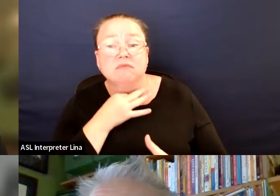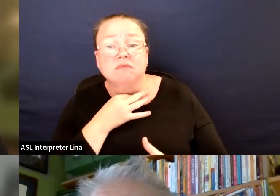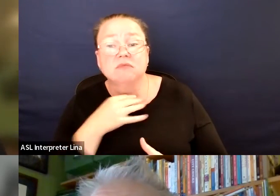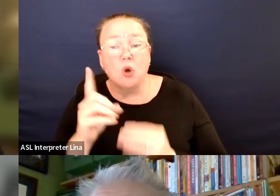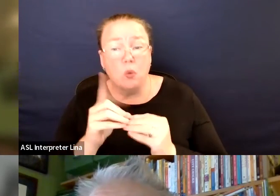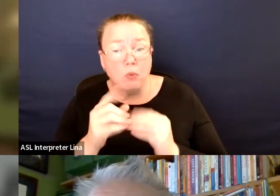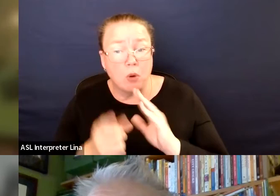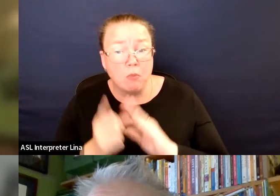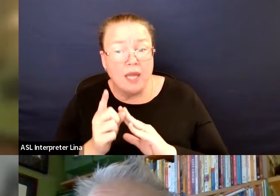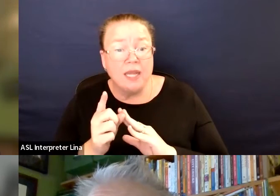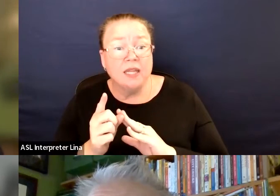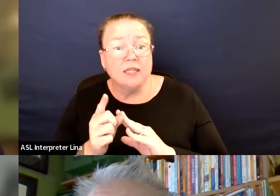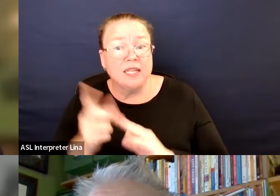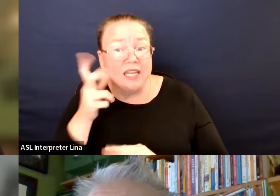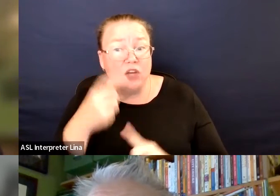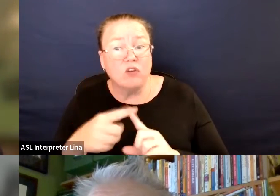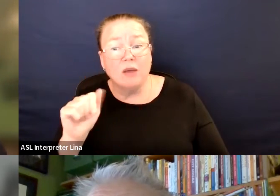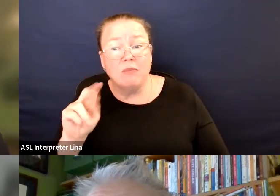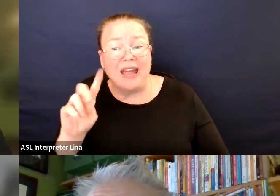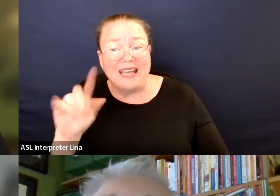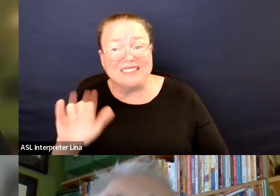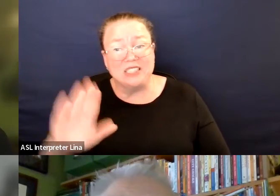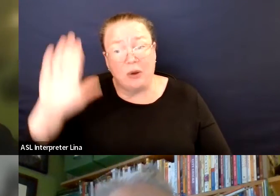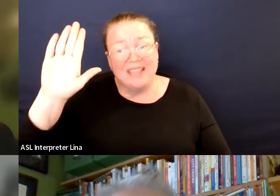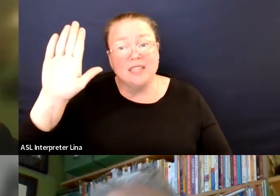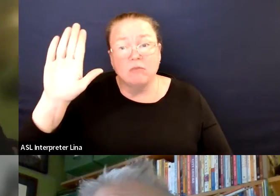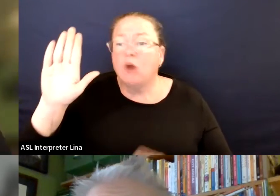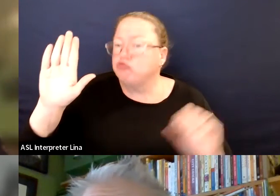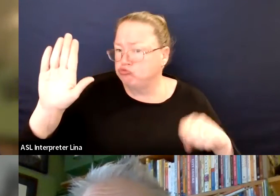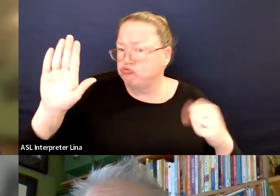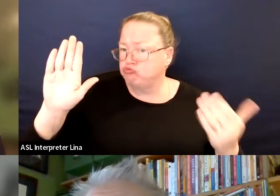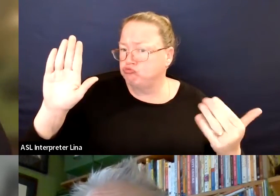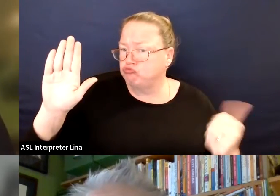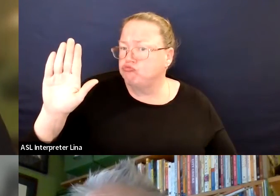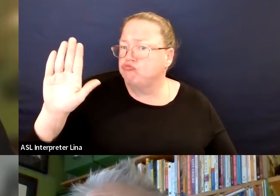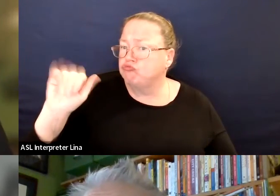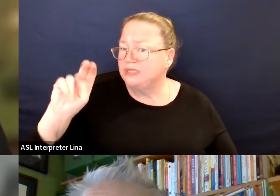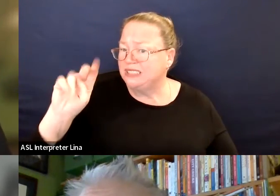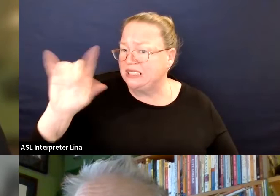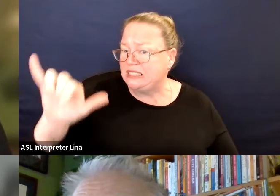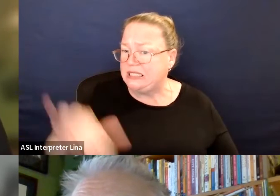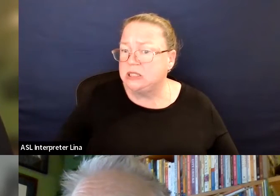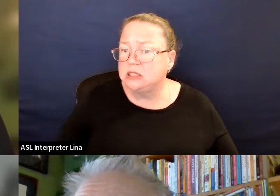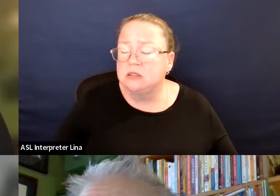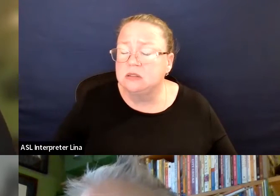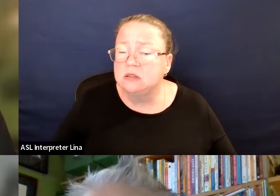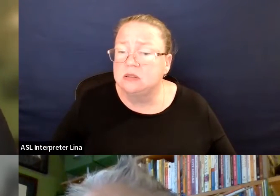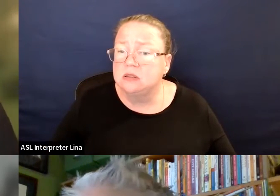one more moment to hear from Andy, whose hand is up for a Oh, quick yes, yes, comment yes. or question. Go ahead, Andy.